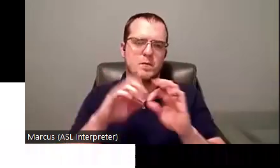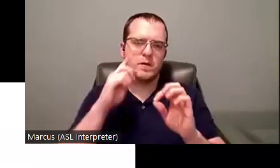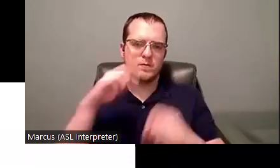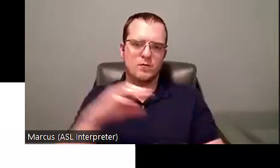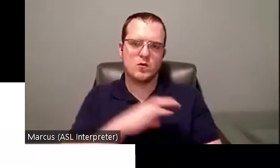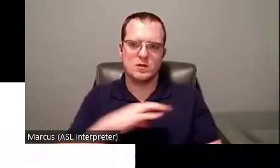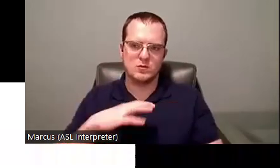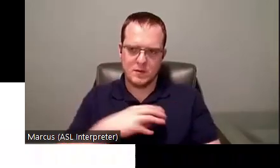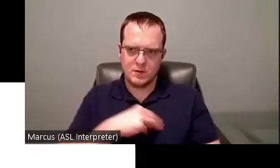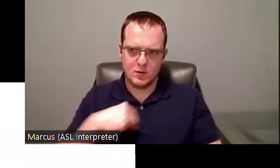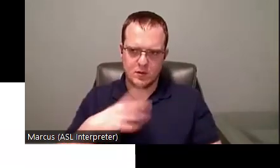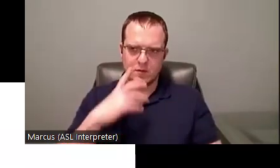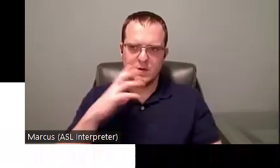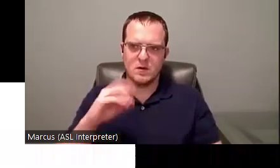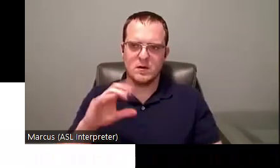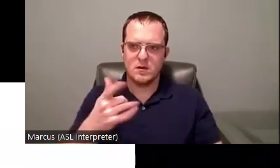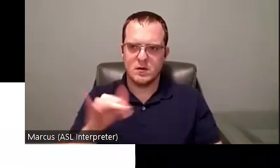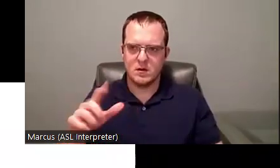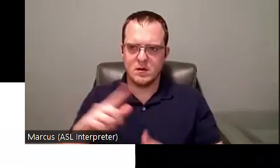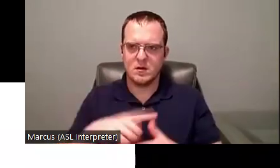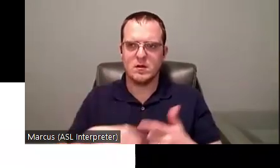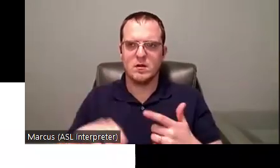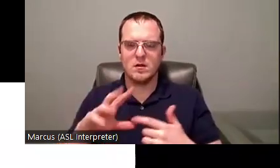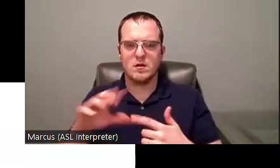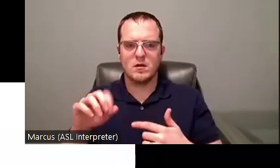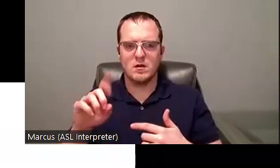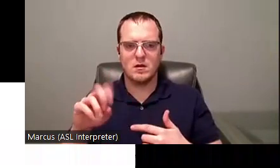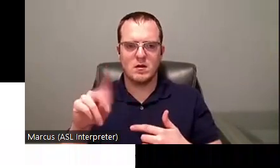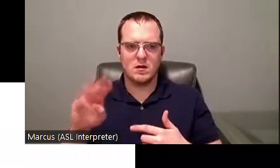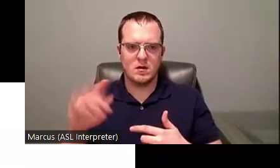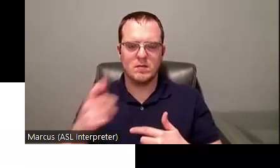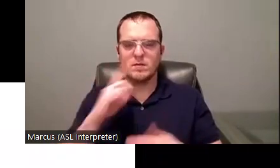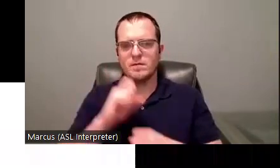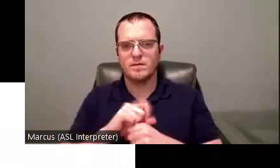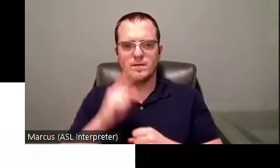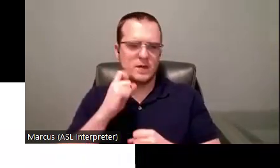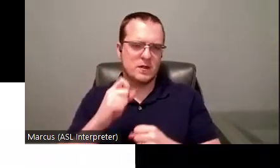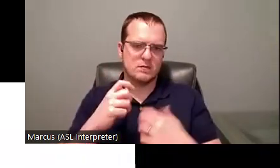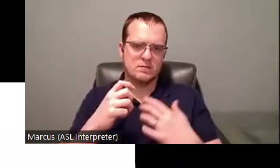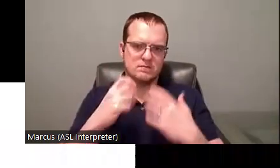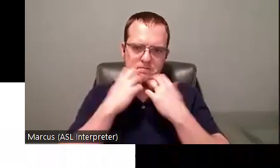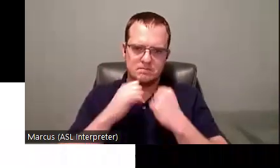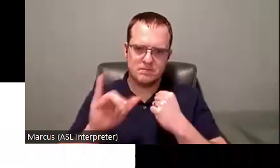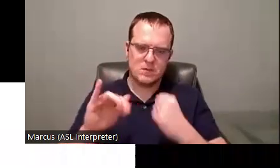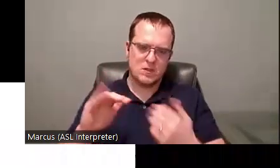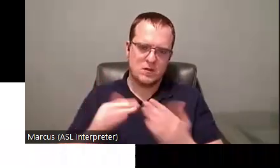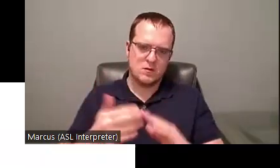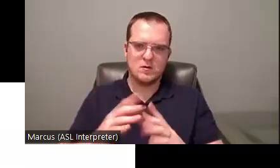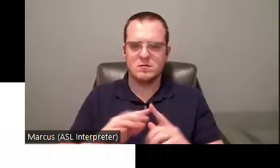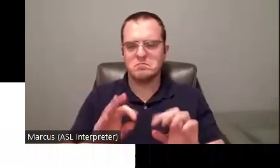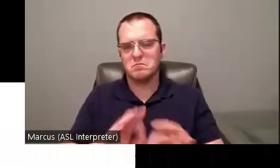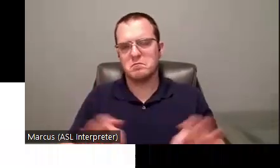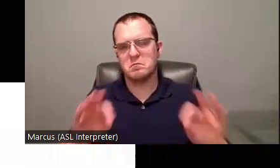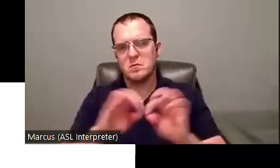it's Councilman Coghill. I know it's incredibly important to Representative Benham, the care community broadly, not just for the importance of where